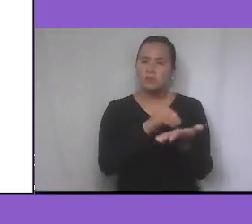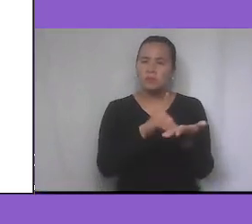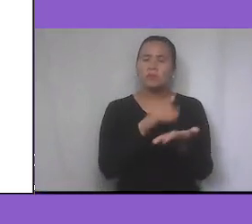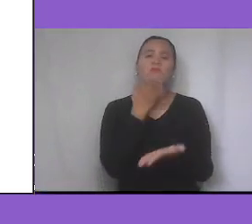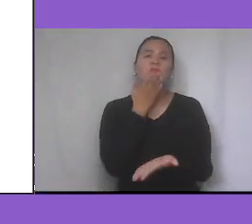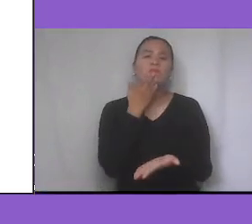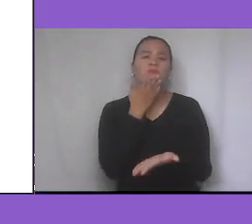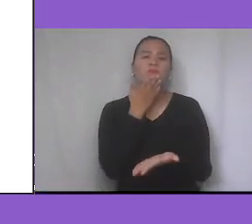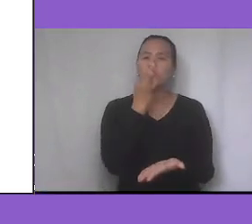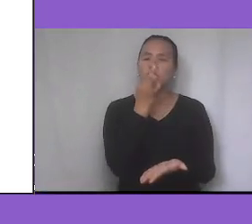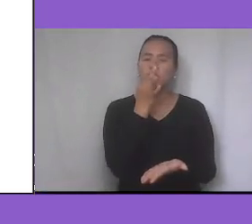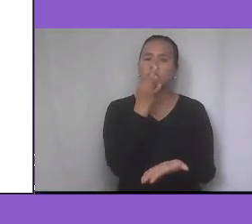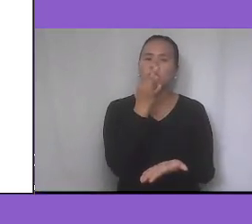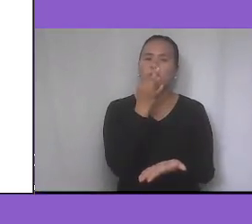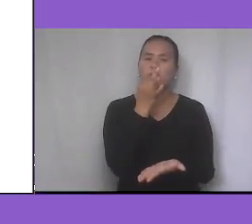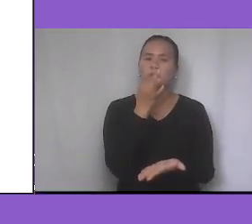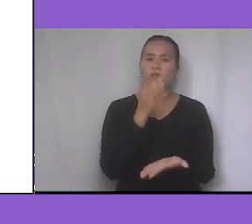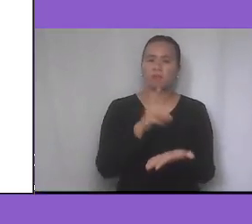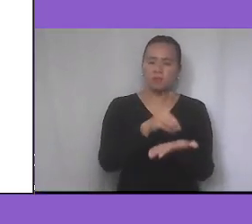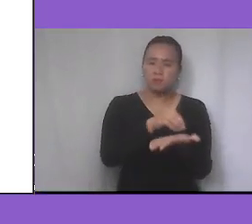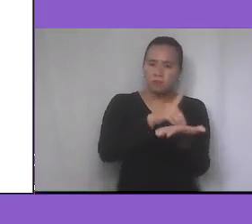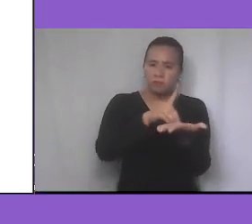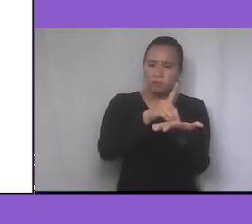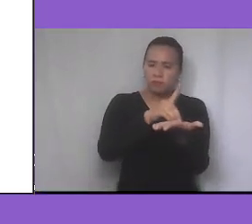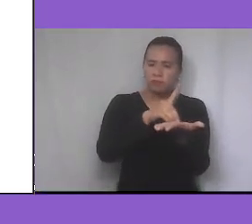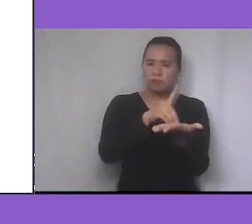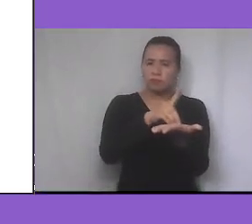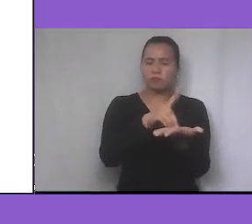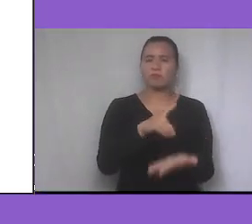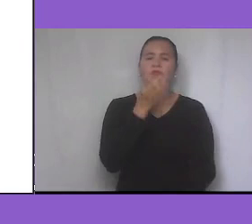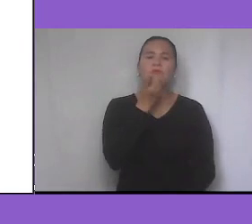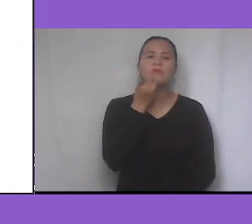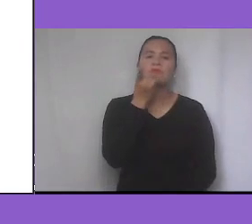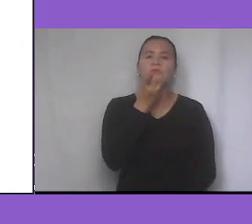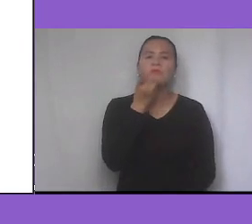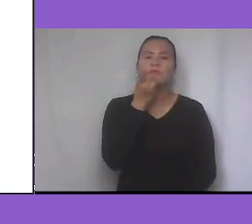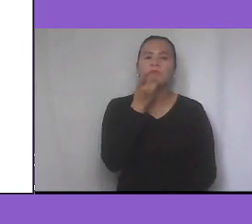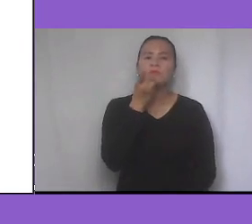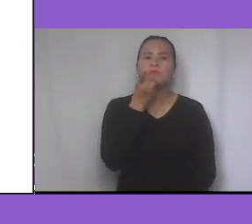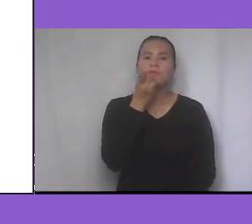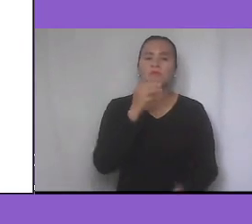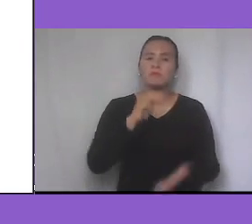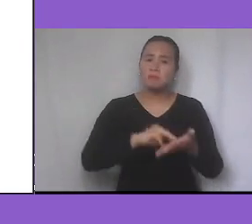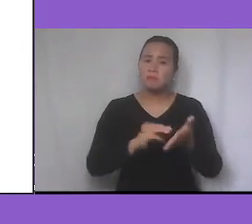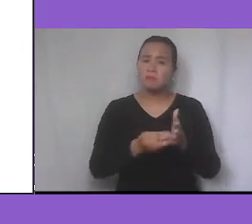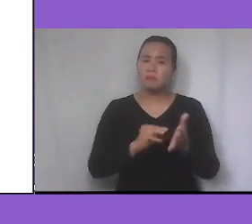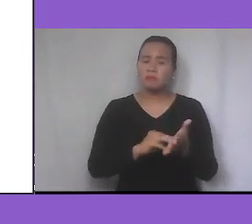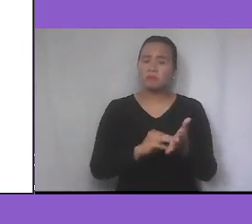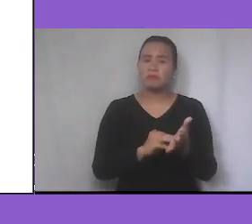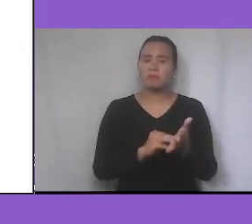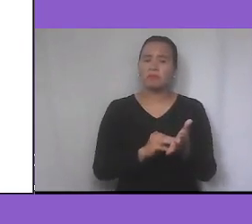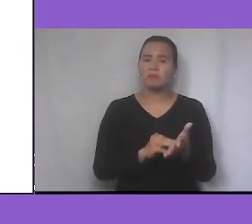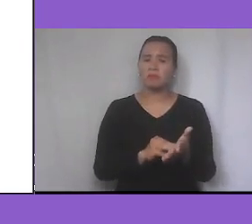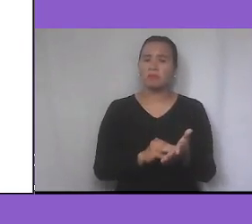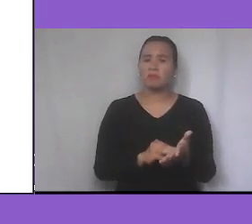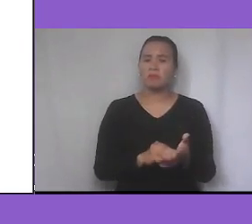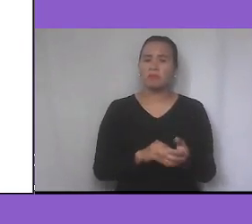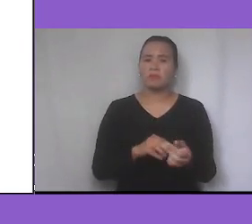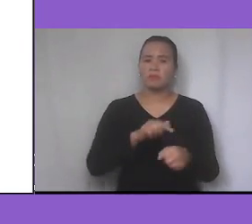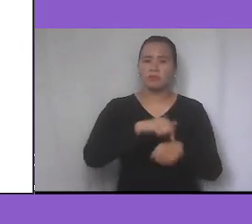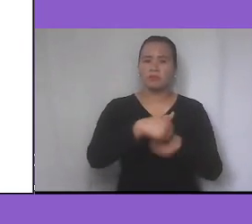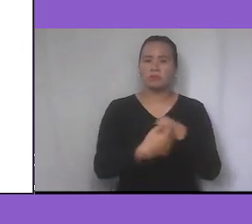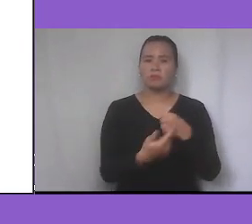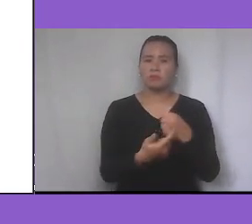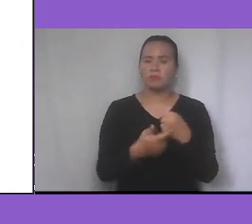ba? Pero ang accentuation ay iba. Di ba? Meron siyang stress dun sa dessert second